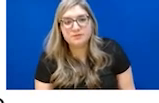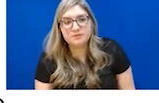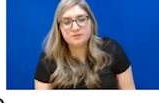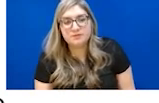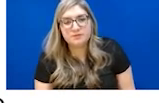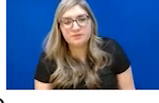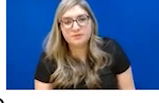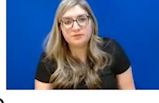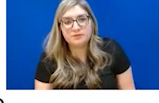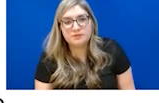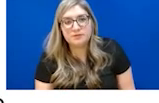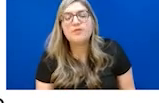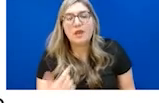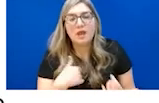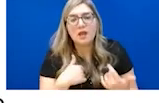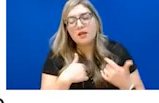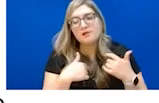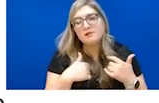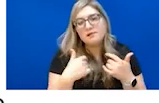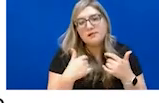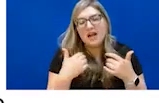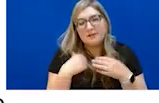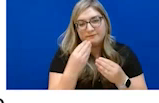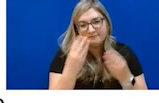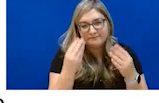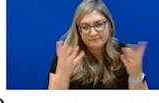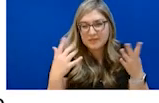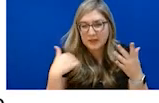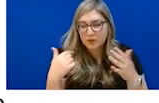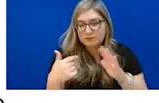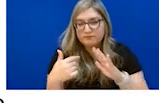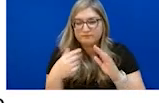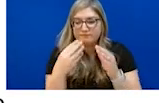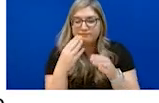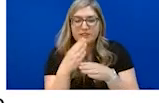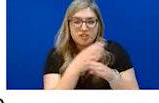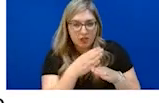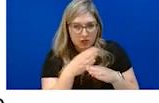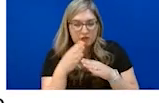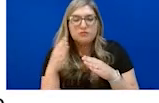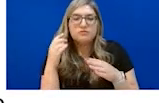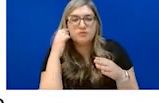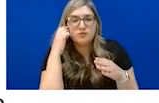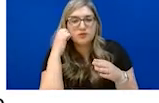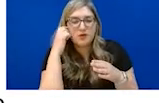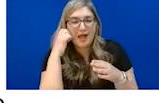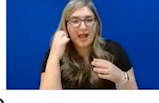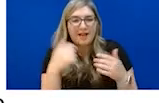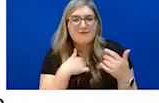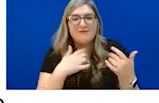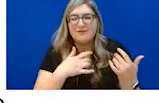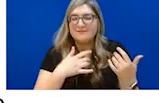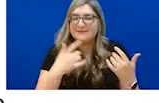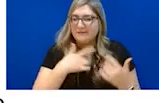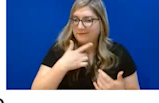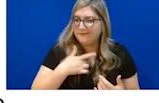numbers that I'm going to share with you, I think we're going to see a change in the numbers simply based